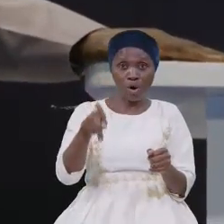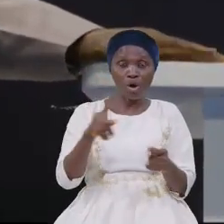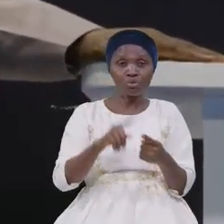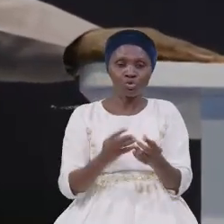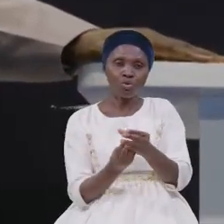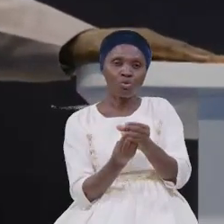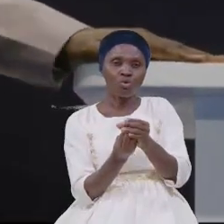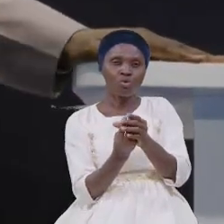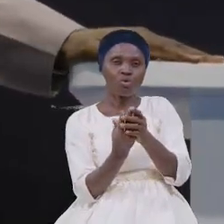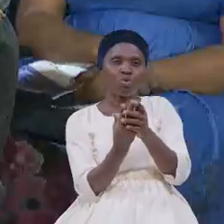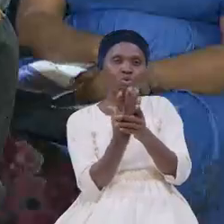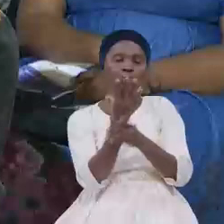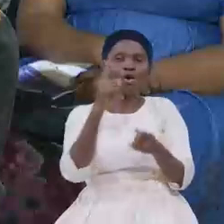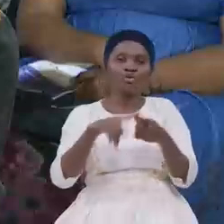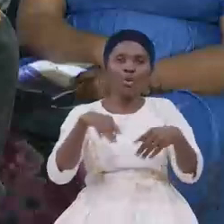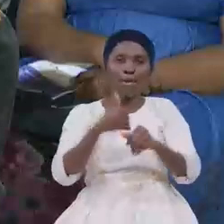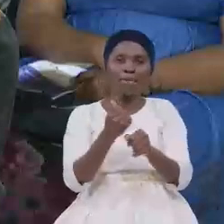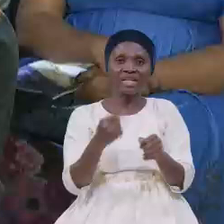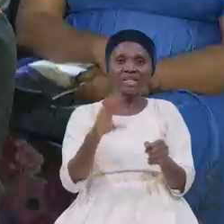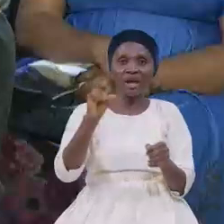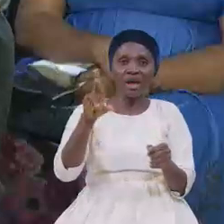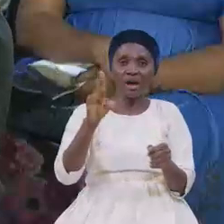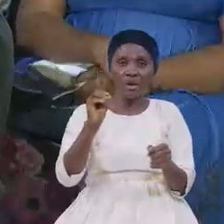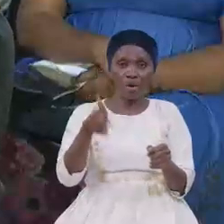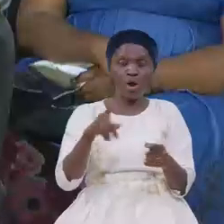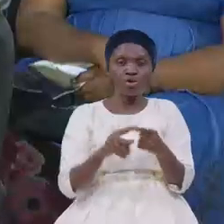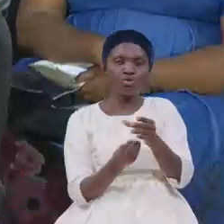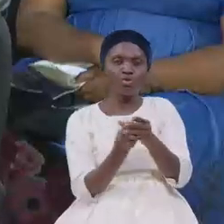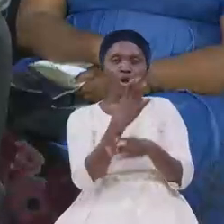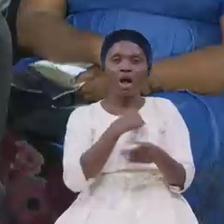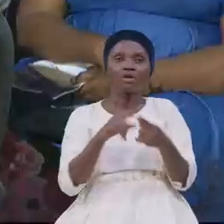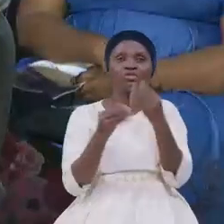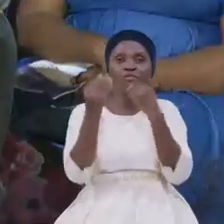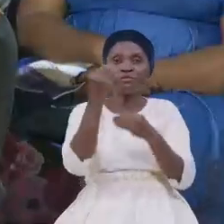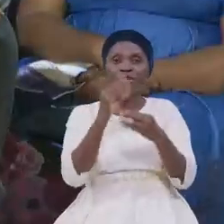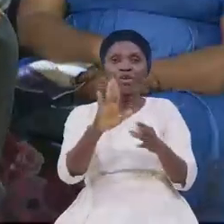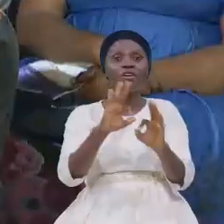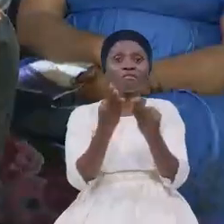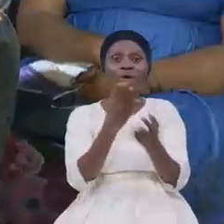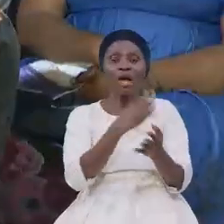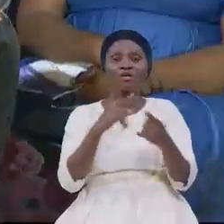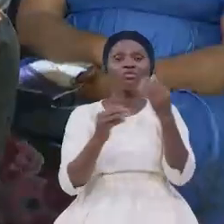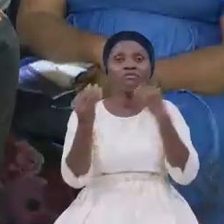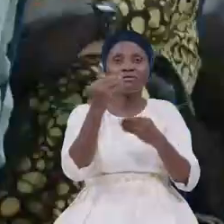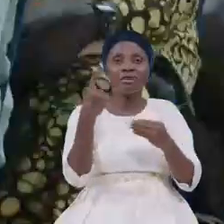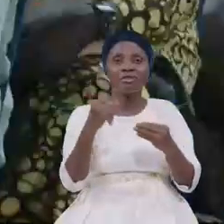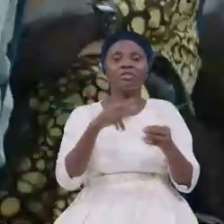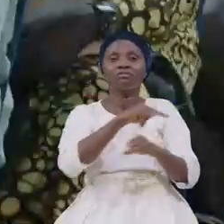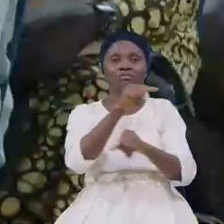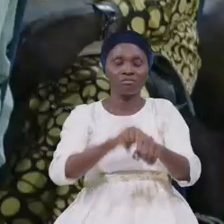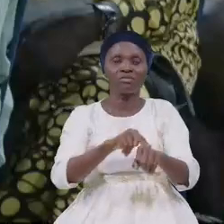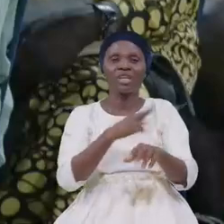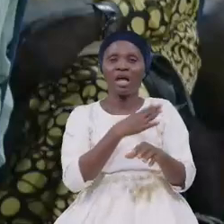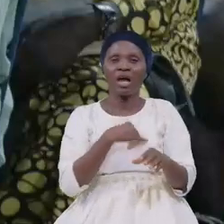the crops come up, and to feed your family and to feed the nation. As you get some money from